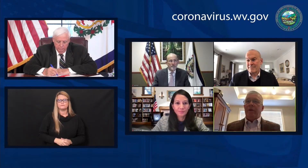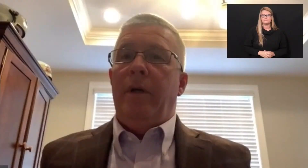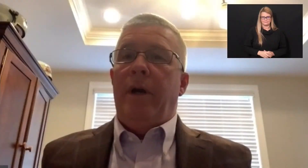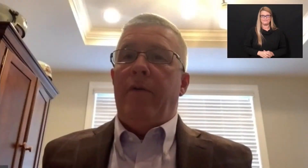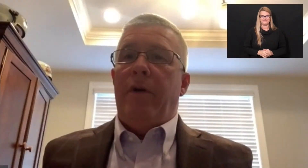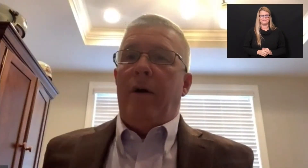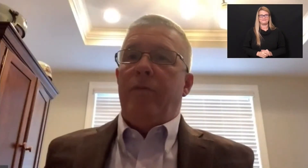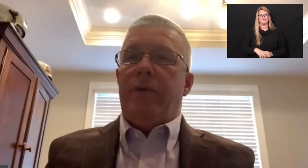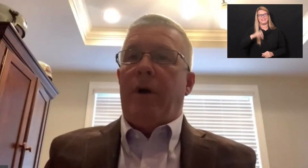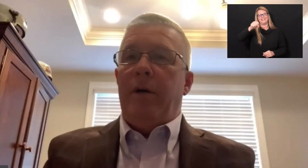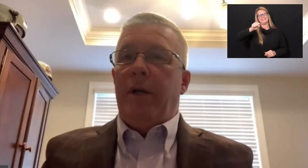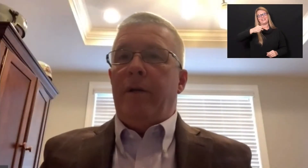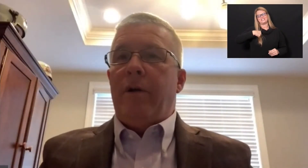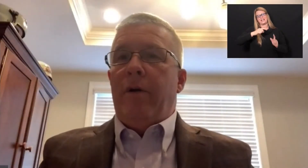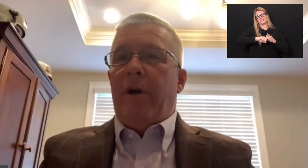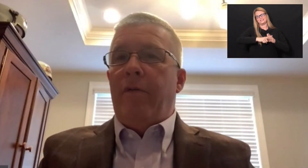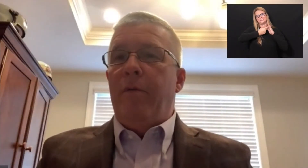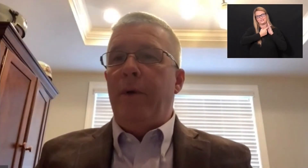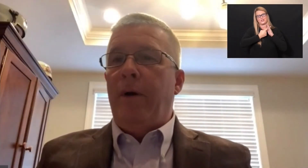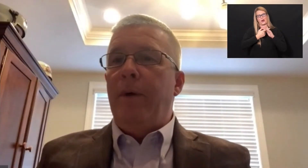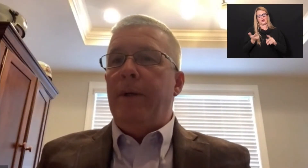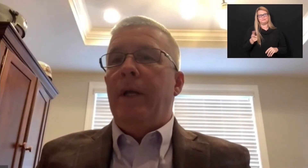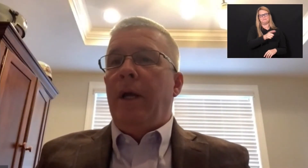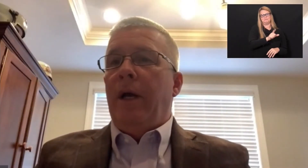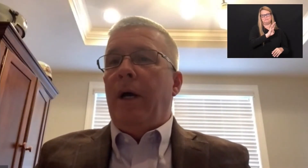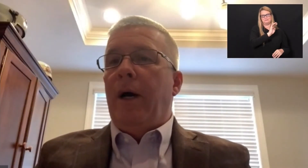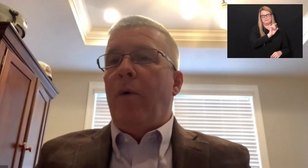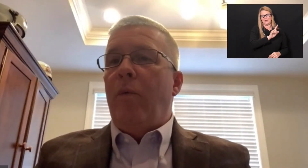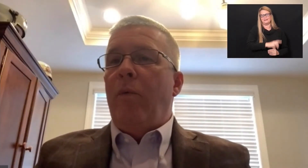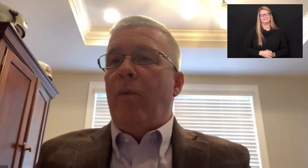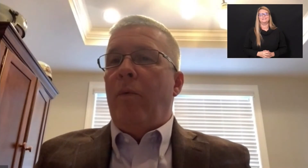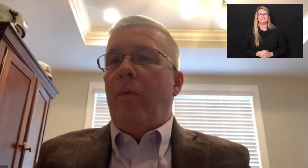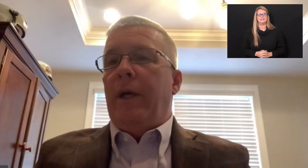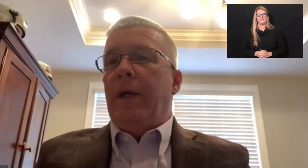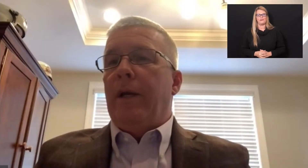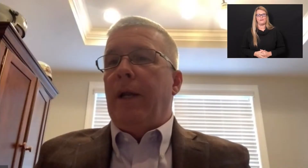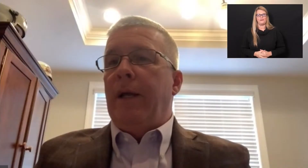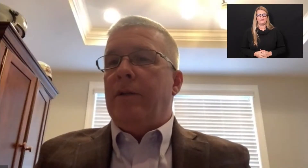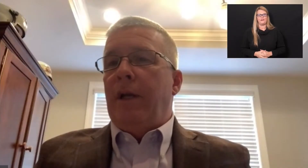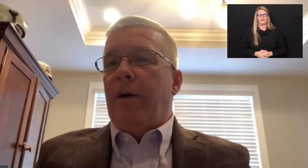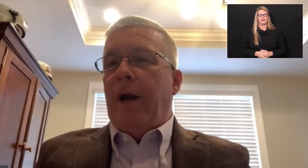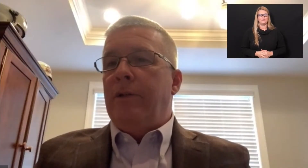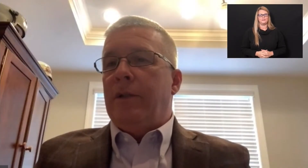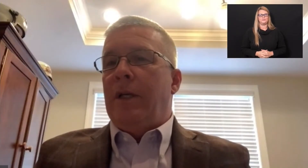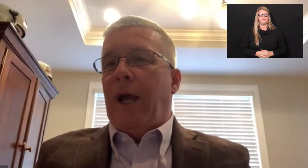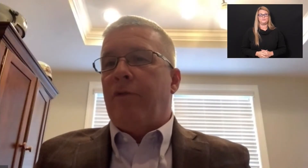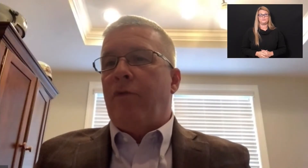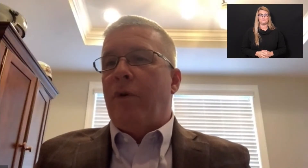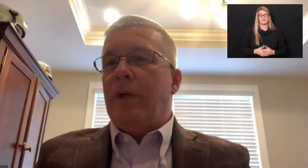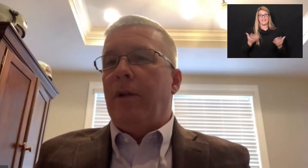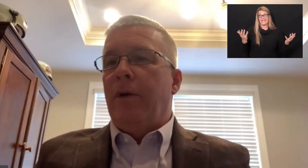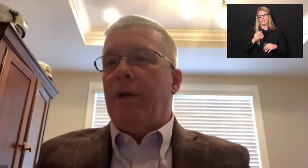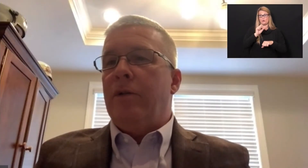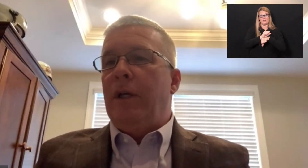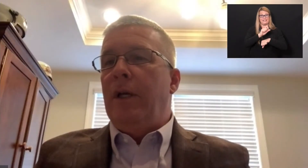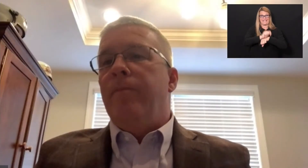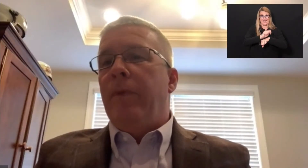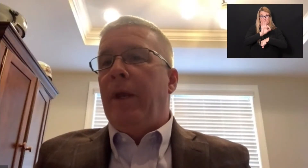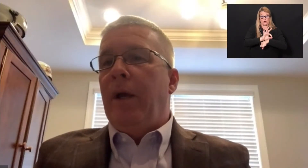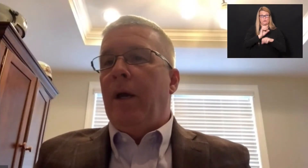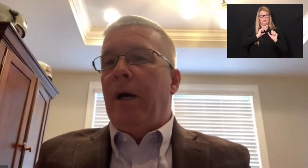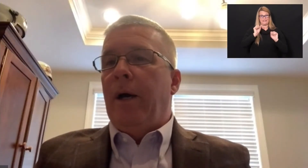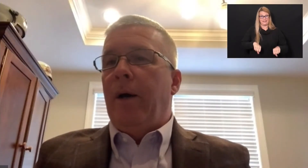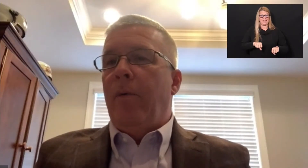Yes, Governor, I'll start and turn it over to Bill, but we can, as the interagency task force, can look to